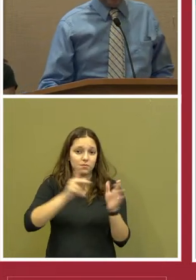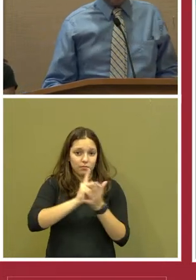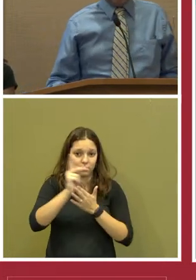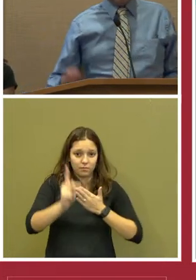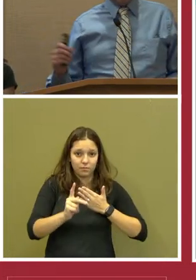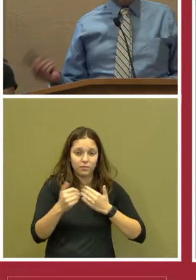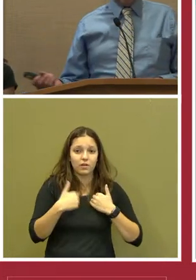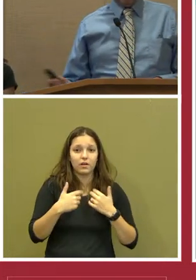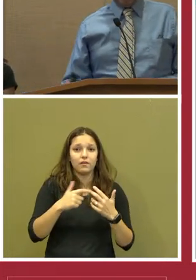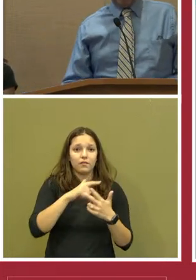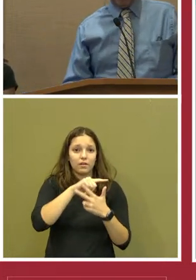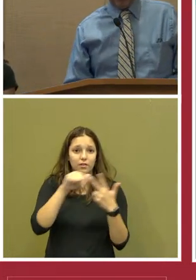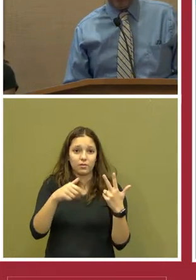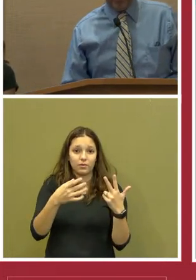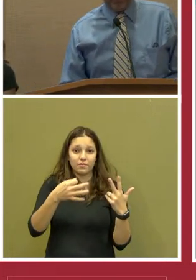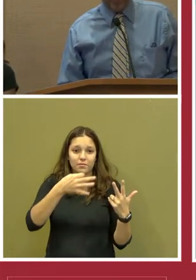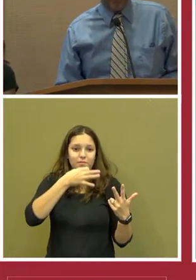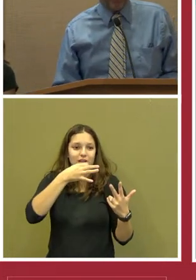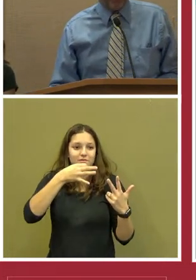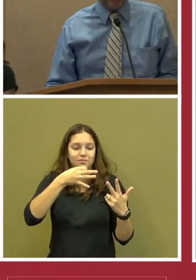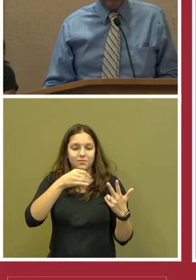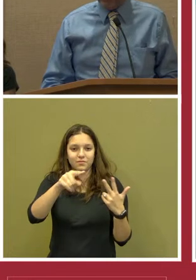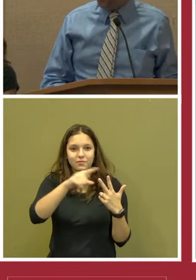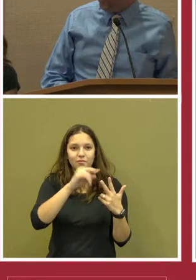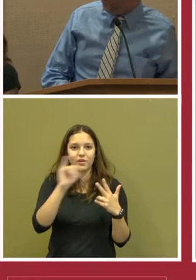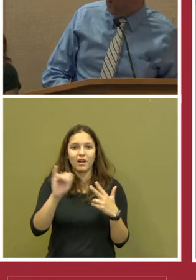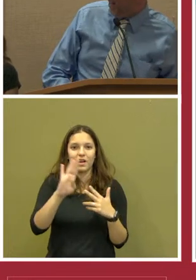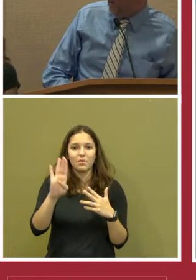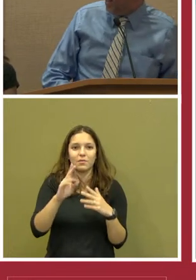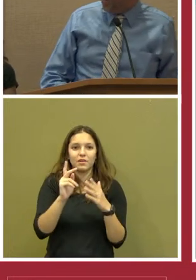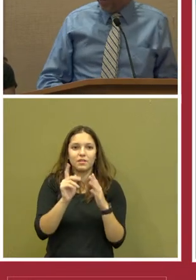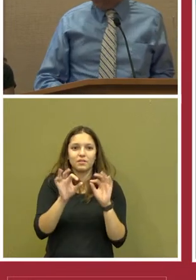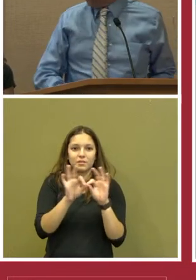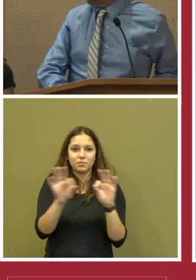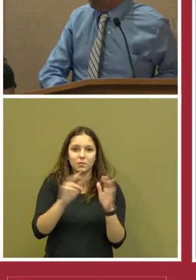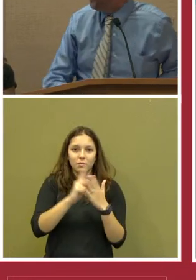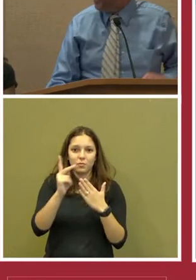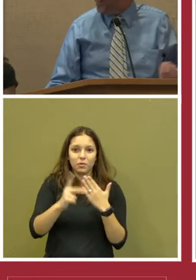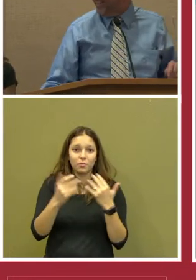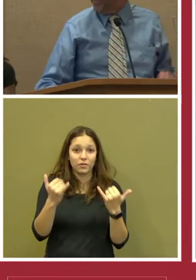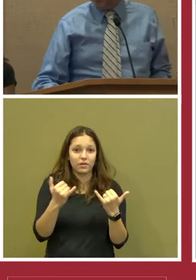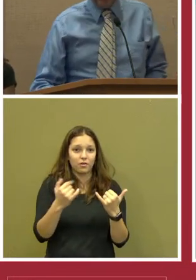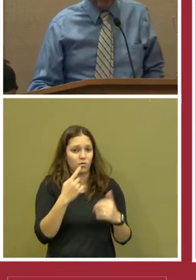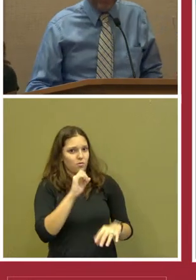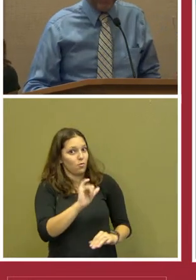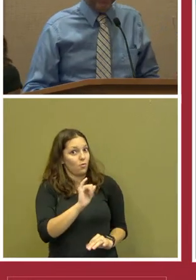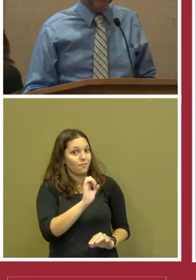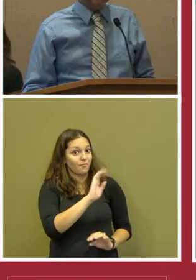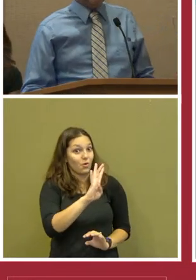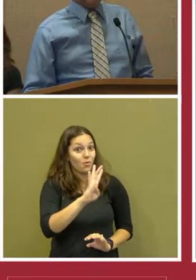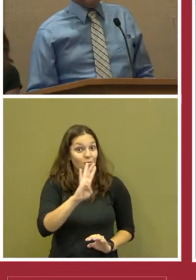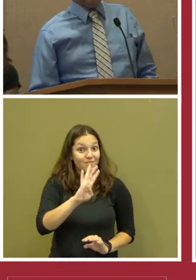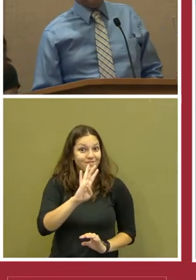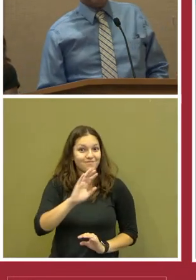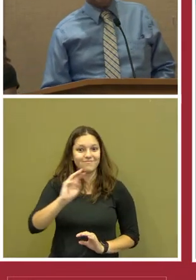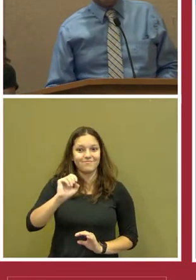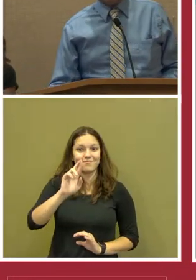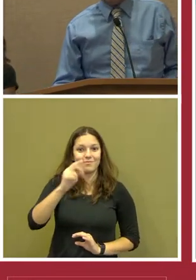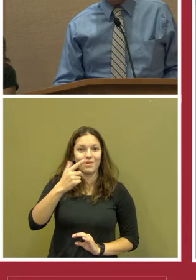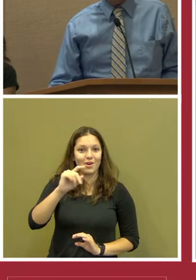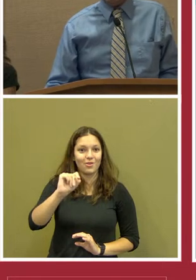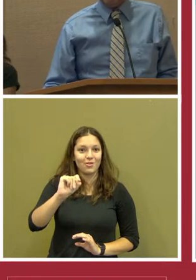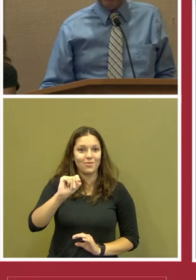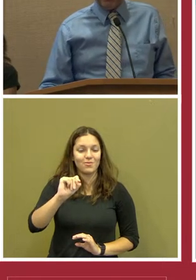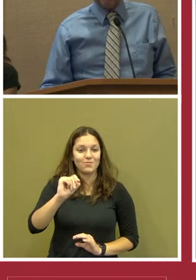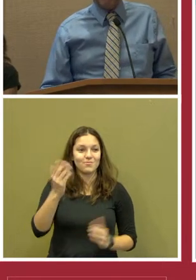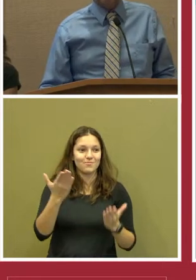I've got three experts on the IB Diploma Program with me right now. Four, excellent. Margo's here too.